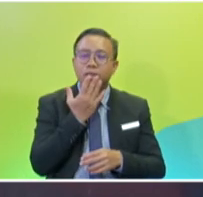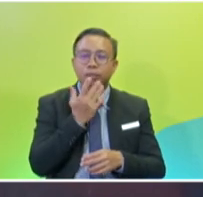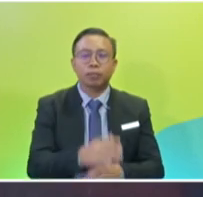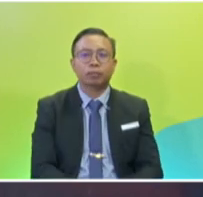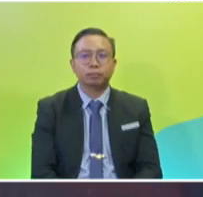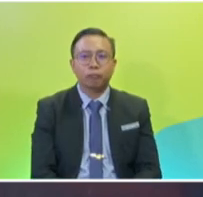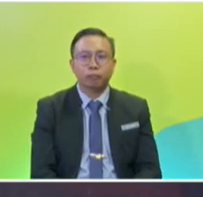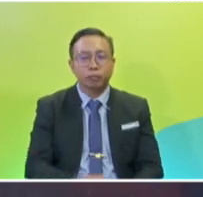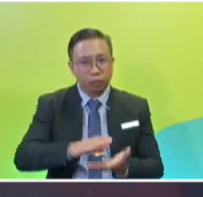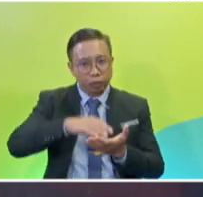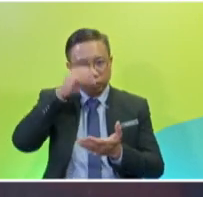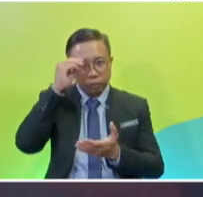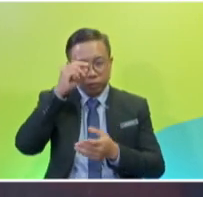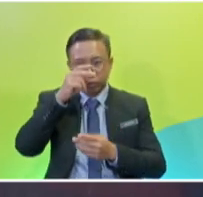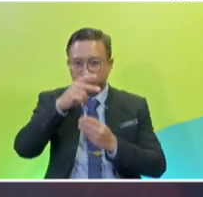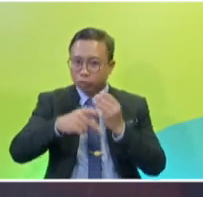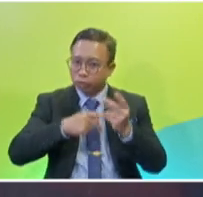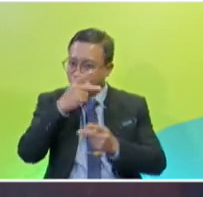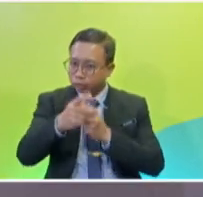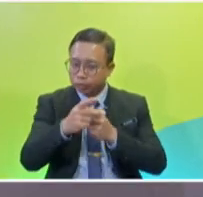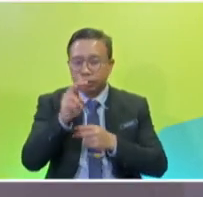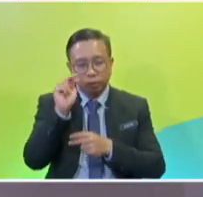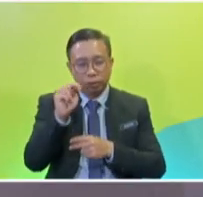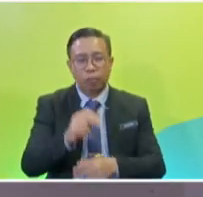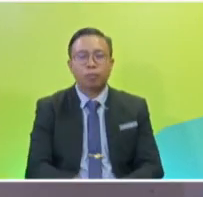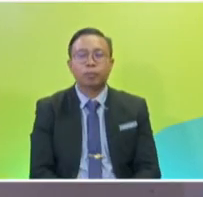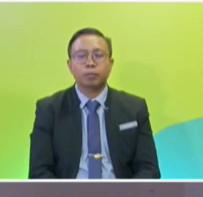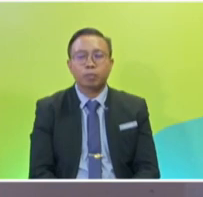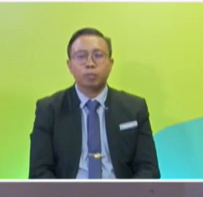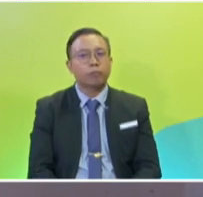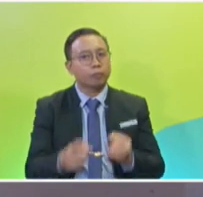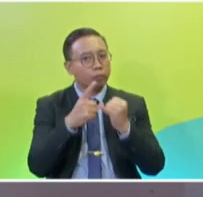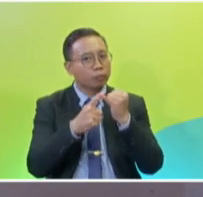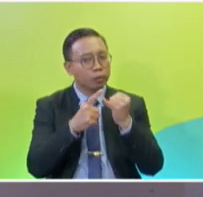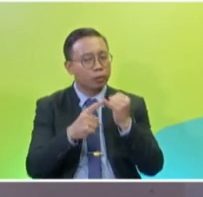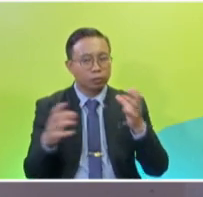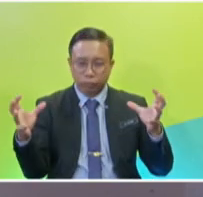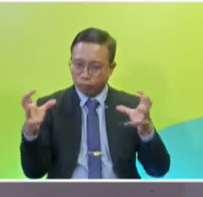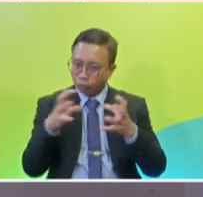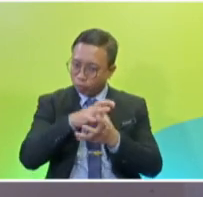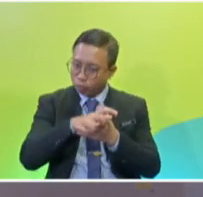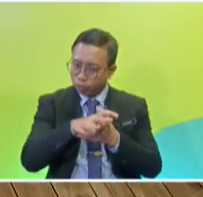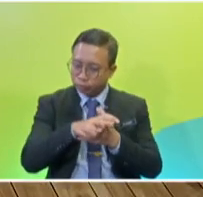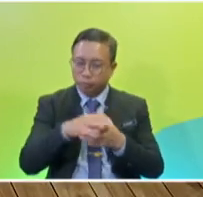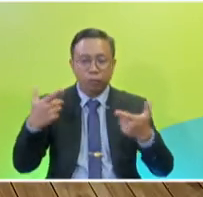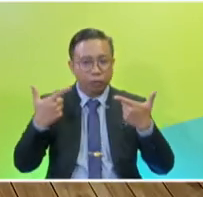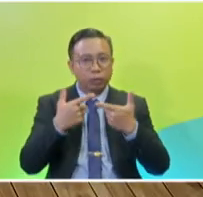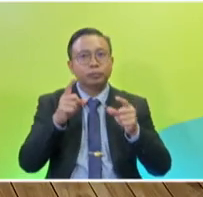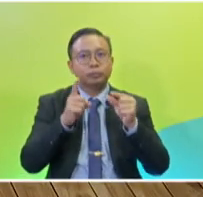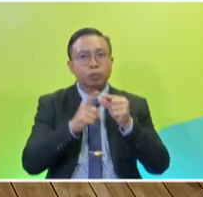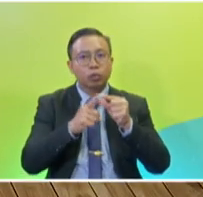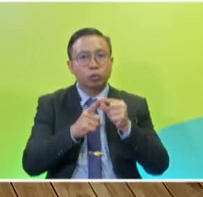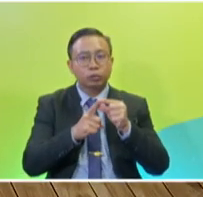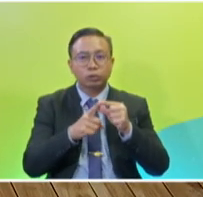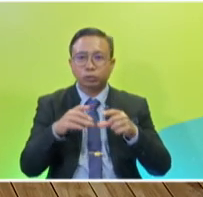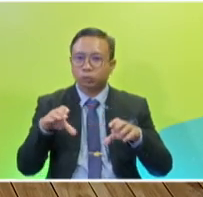a learning process. Okay. They will get through that later. Now, the last part is by combining them using linking words and to construct